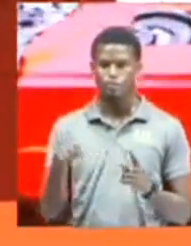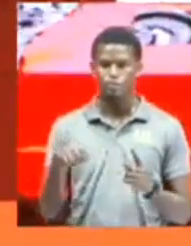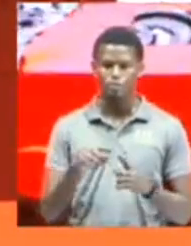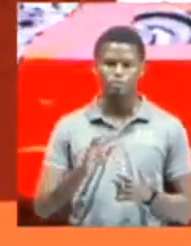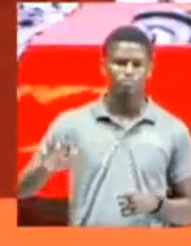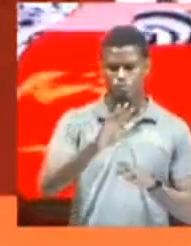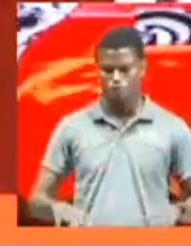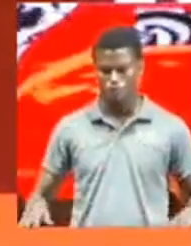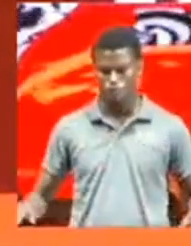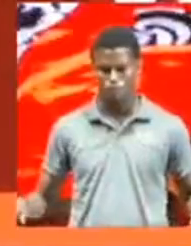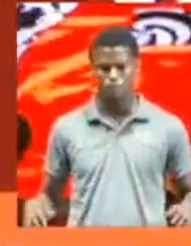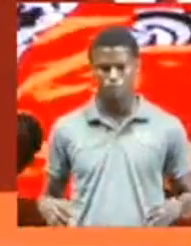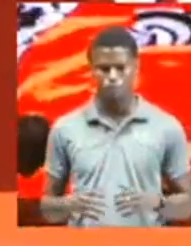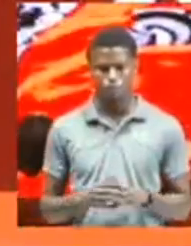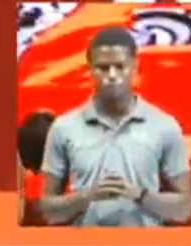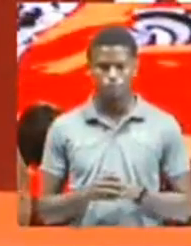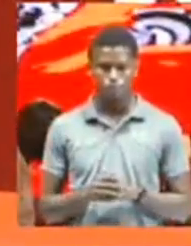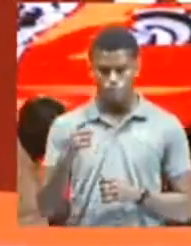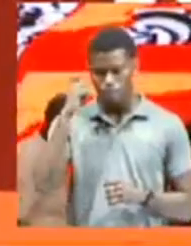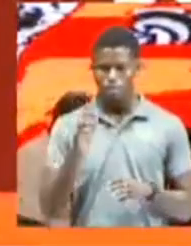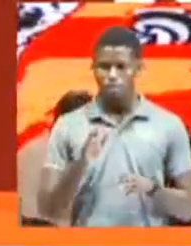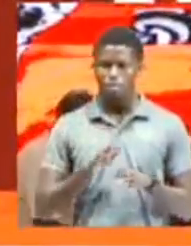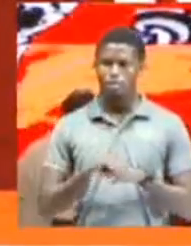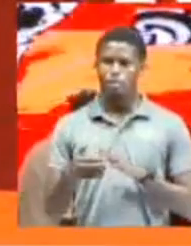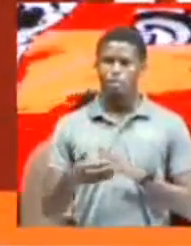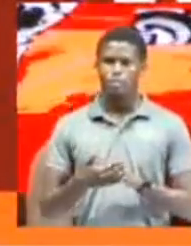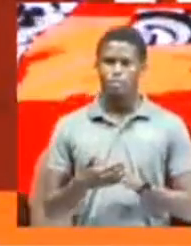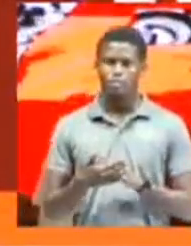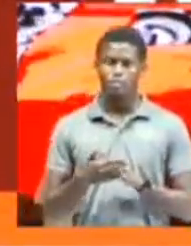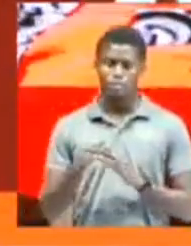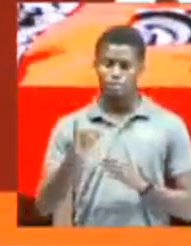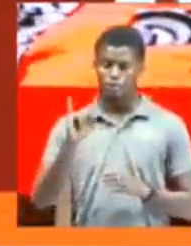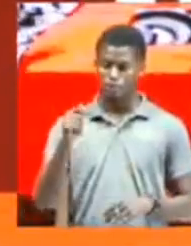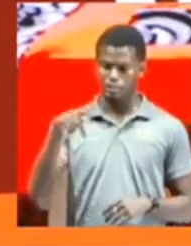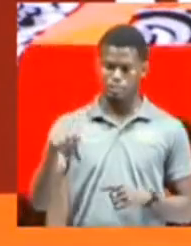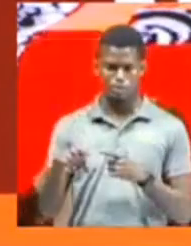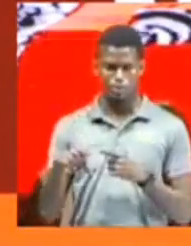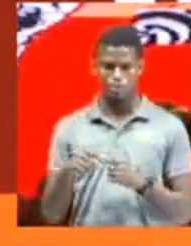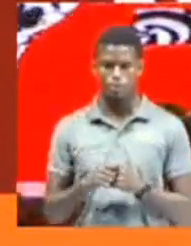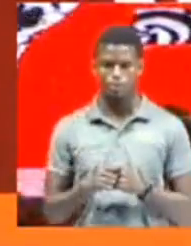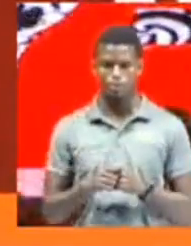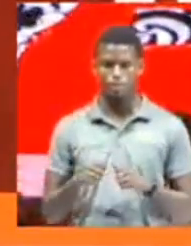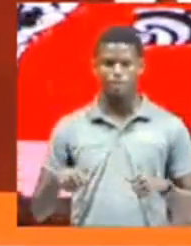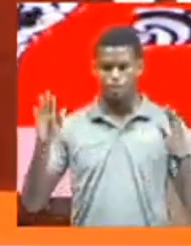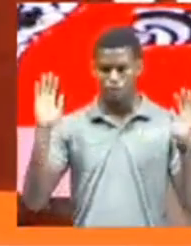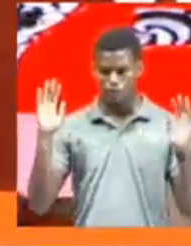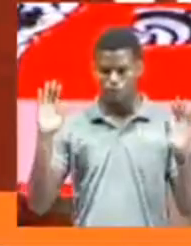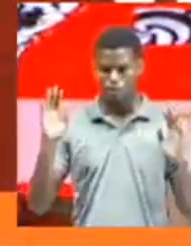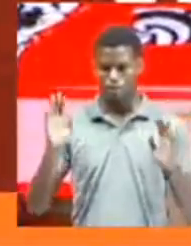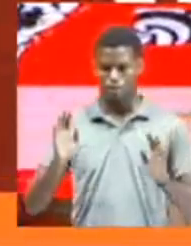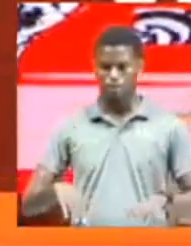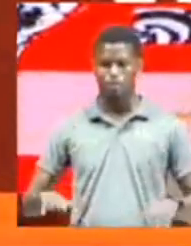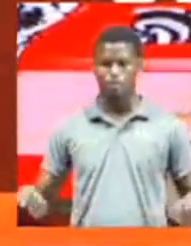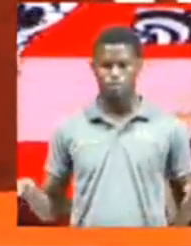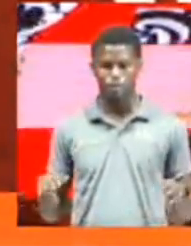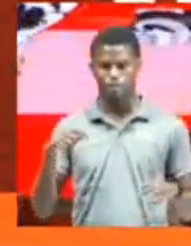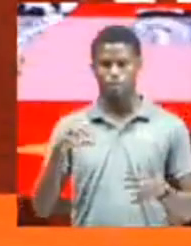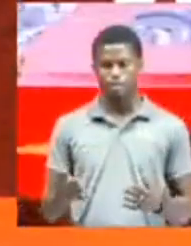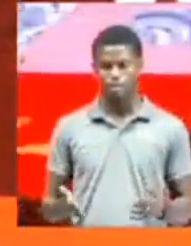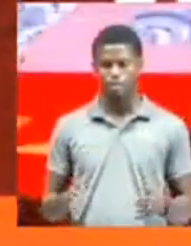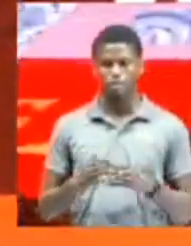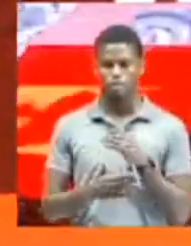Because the Jamaica Labour Party has sacrificed the children of this country. I don't